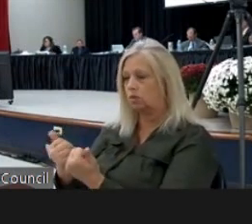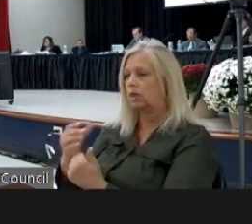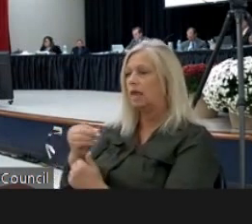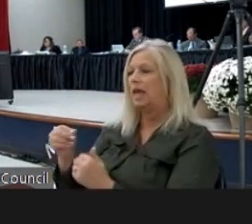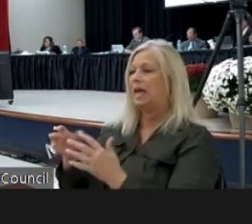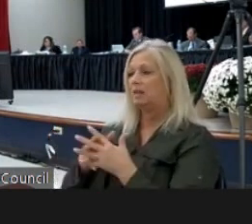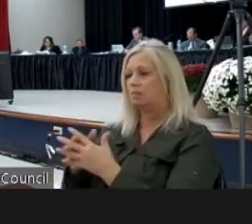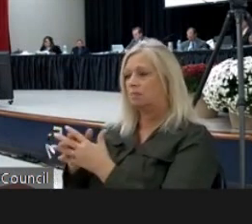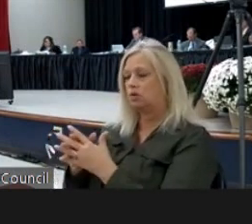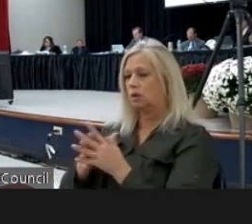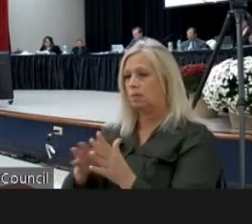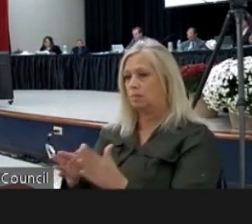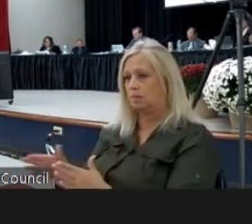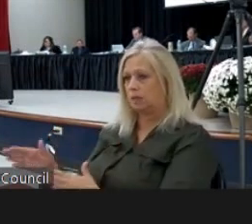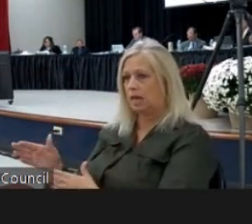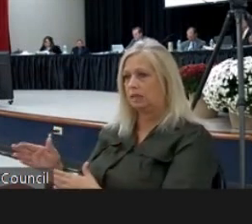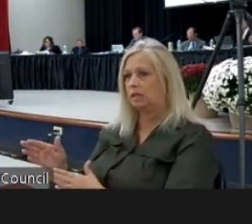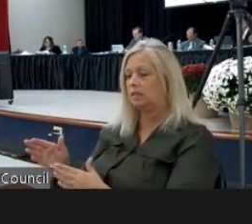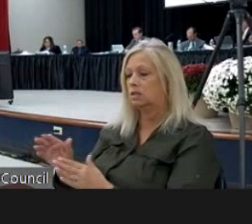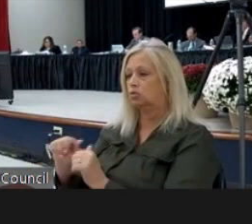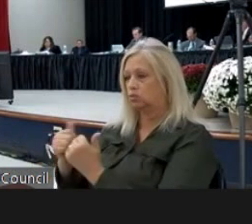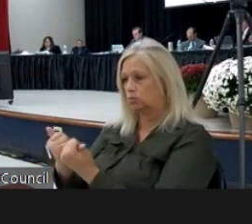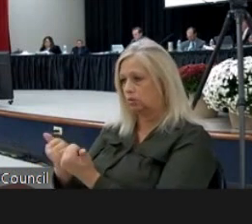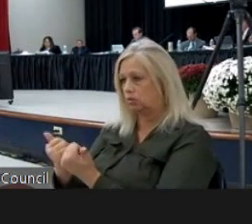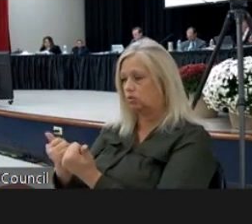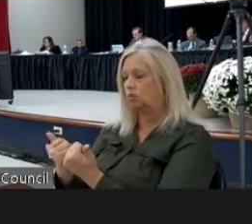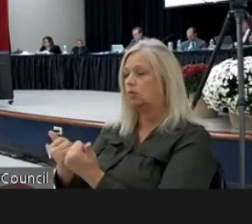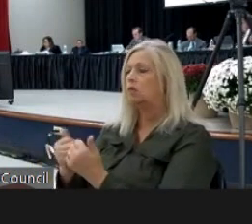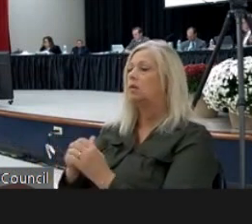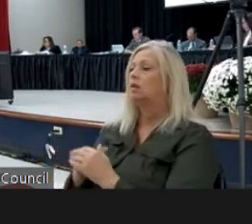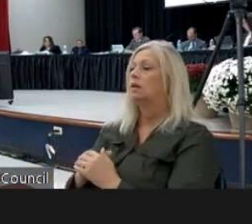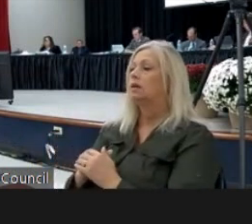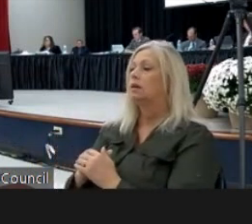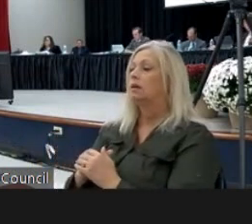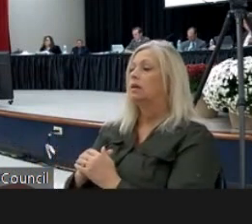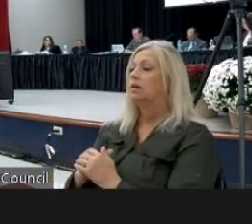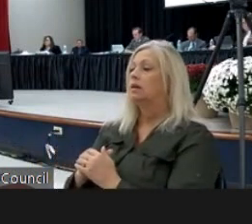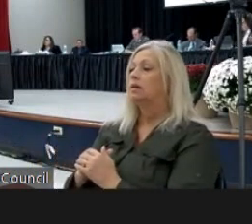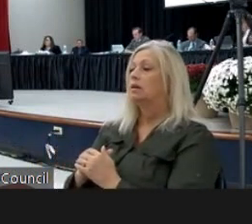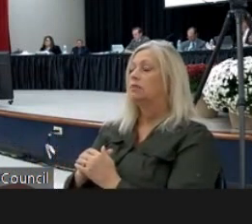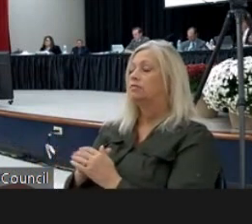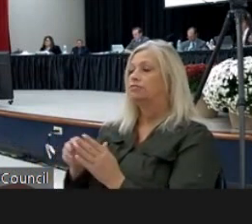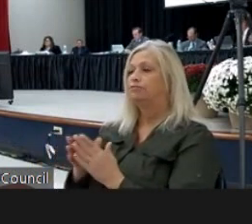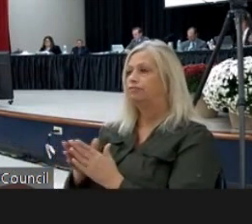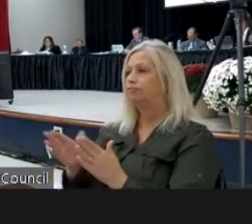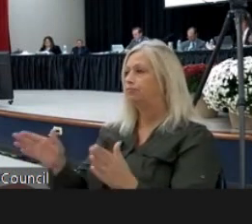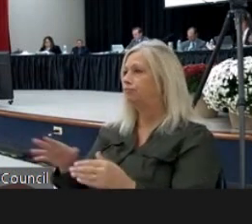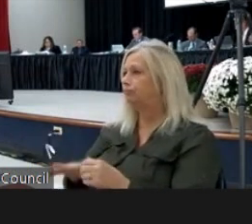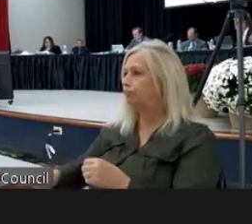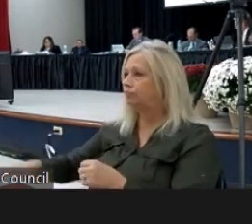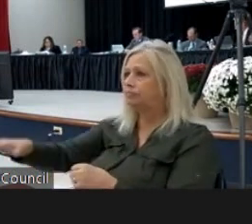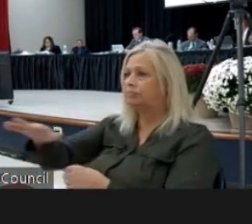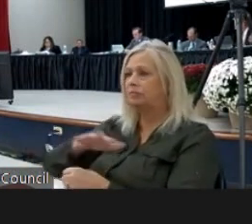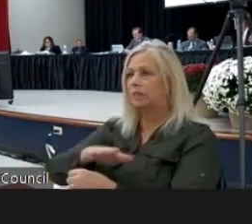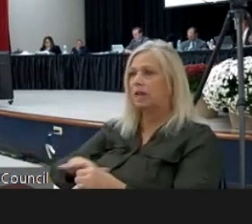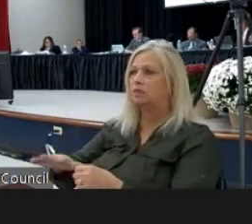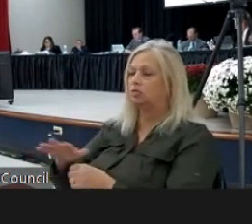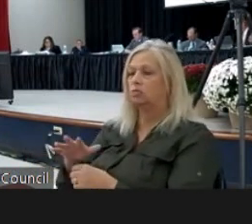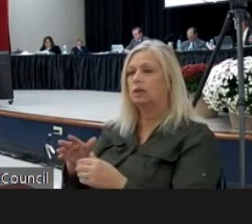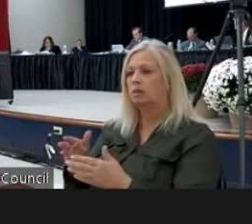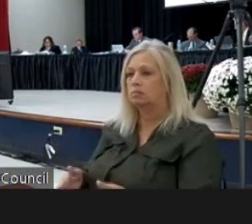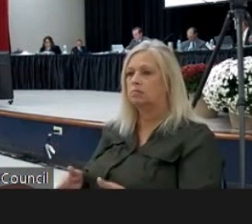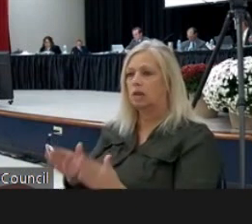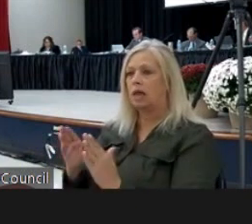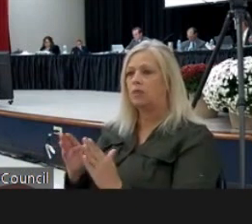Planning Association, to name a few. It is a trend nationwide for cities to start allowing these,